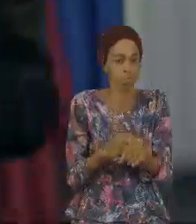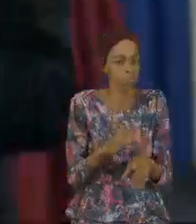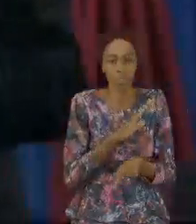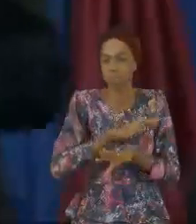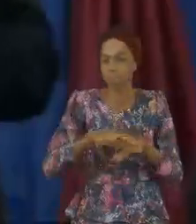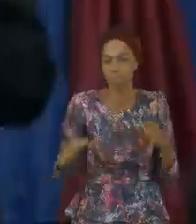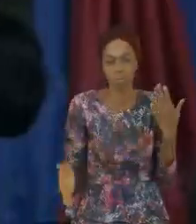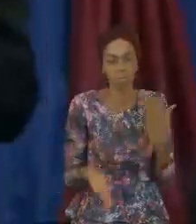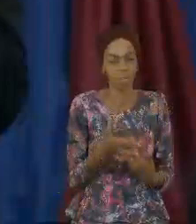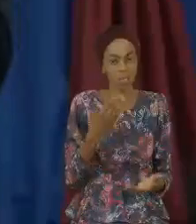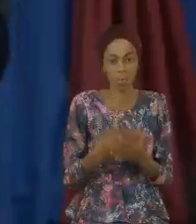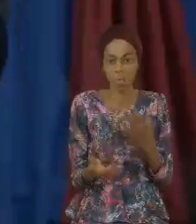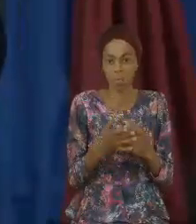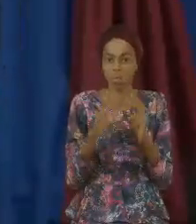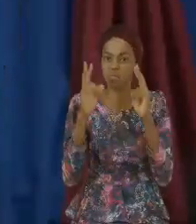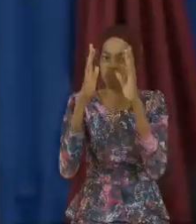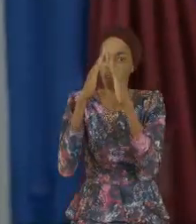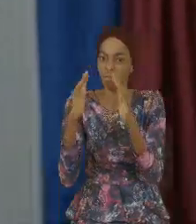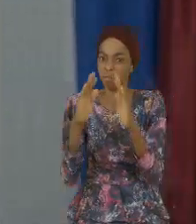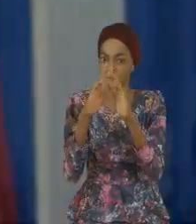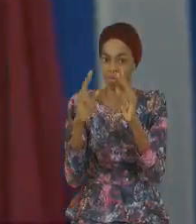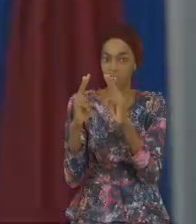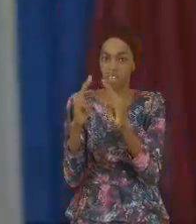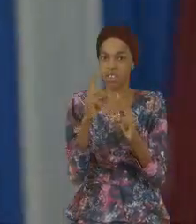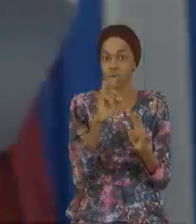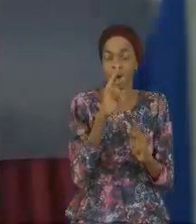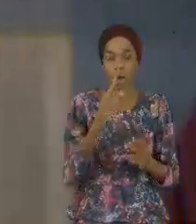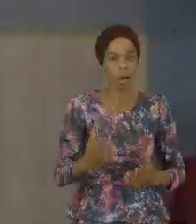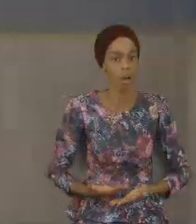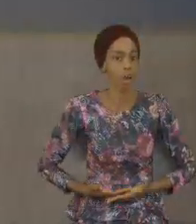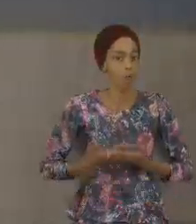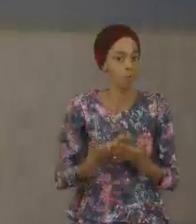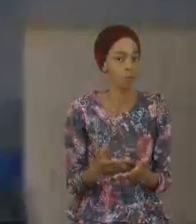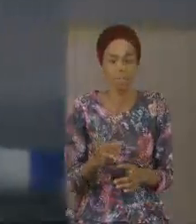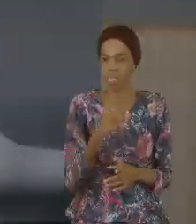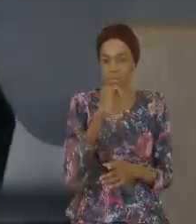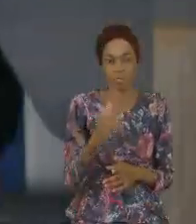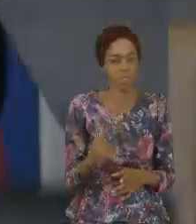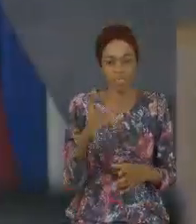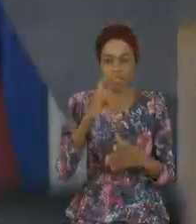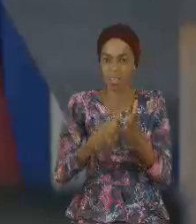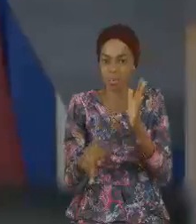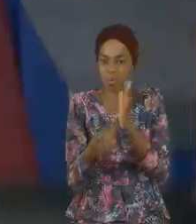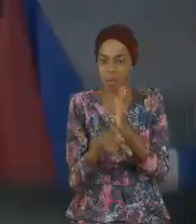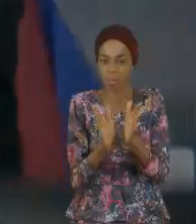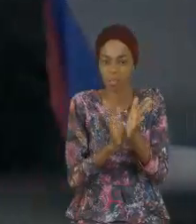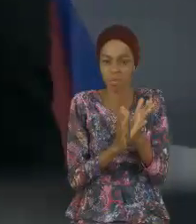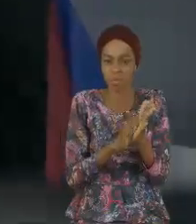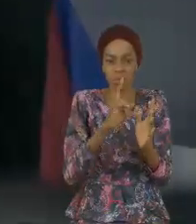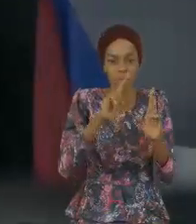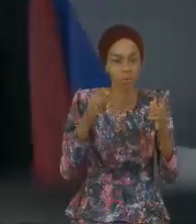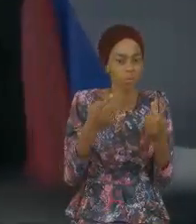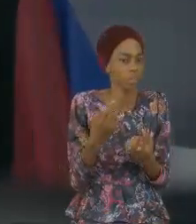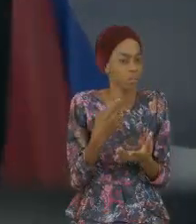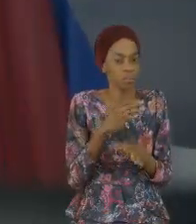the village you were born. It doesn't matter the primary school you went to. It doesn't matter what the old